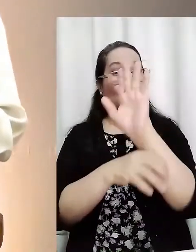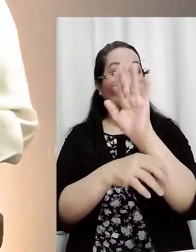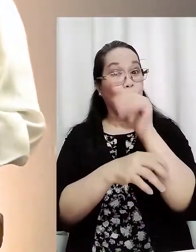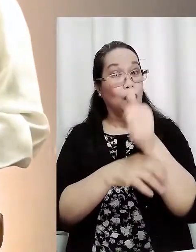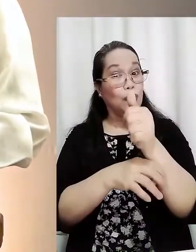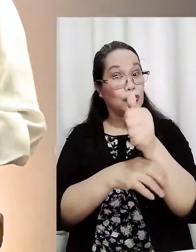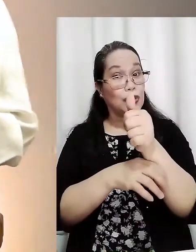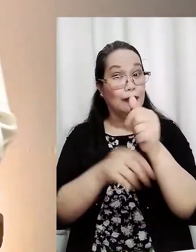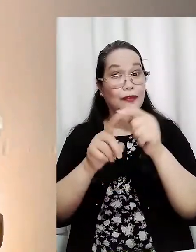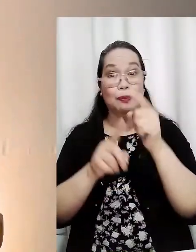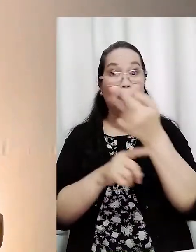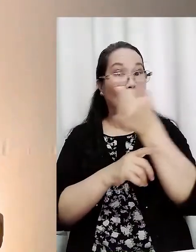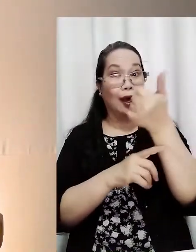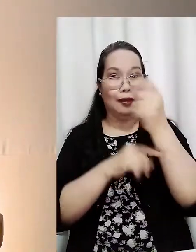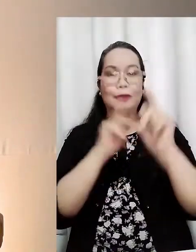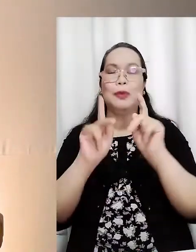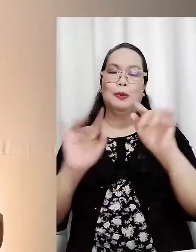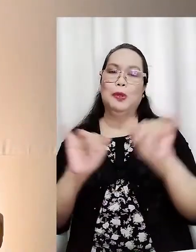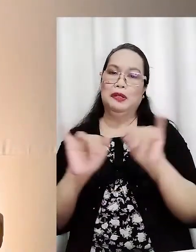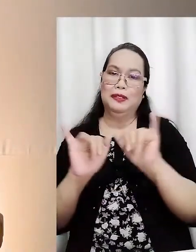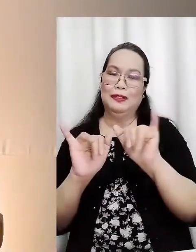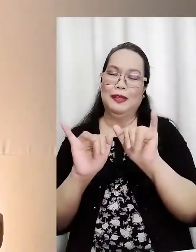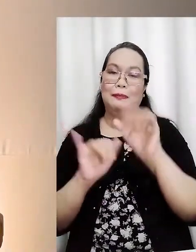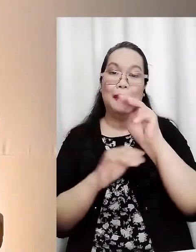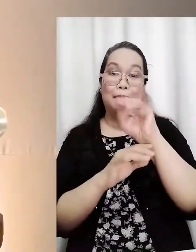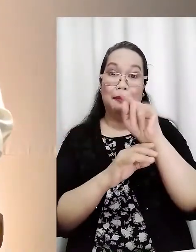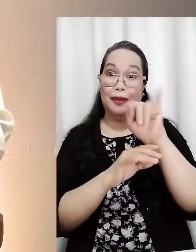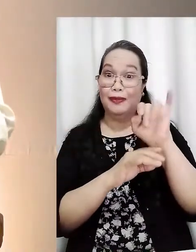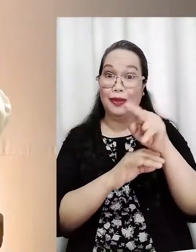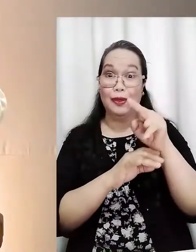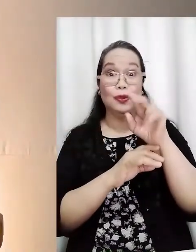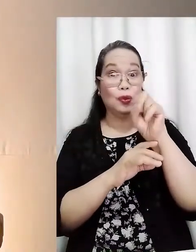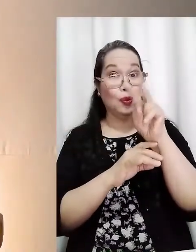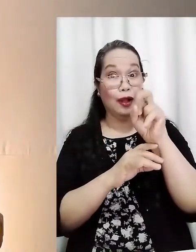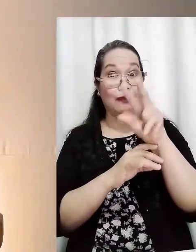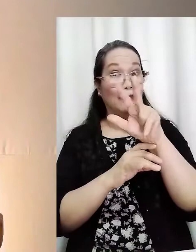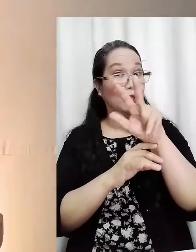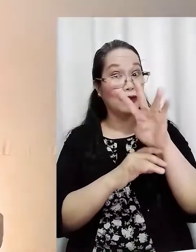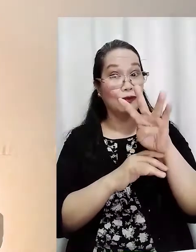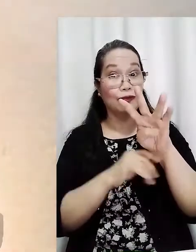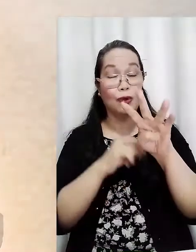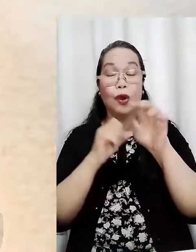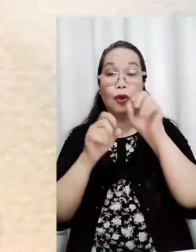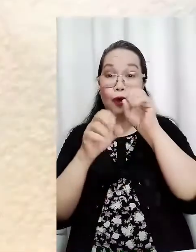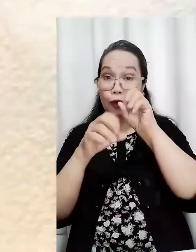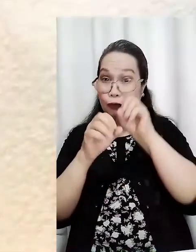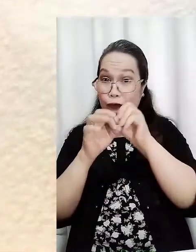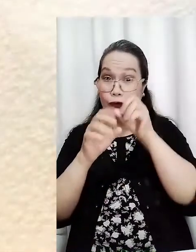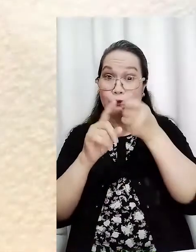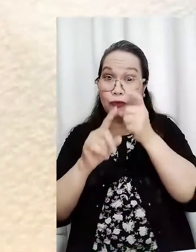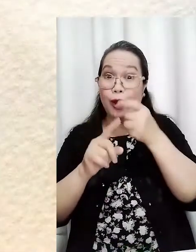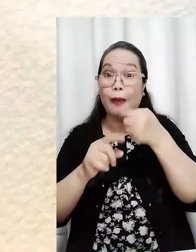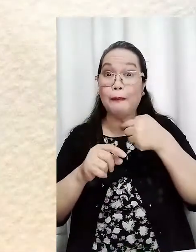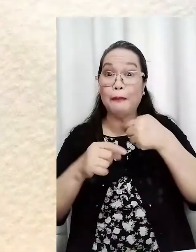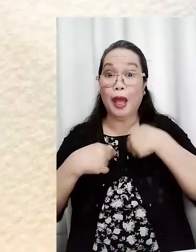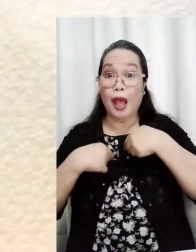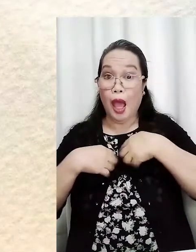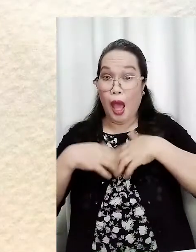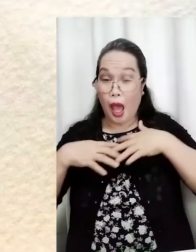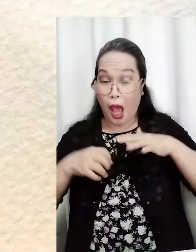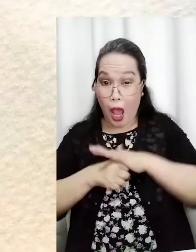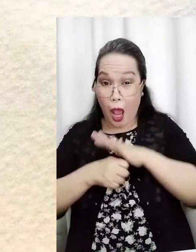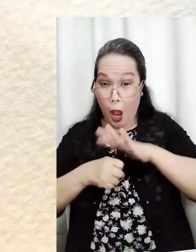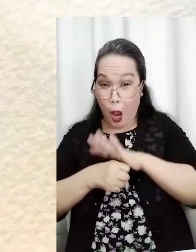people as well. Matthew 12:34 goes this way: For out of the abundance of the heart, the mouth